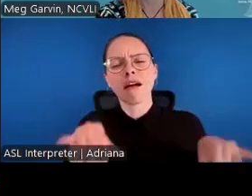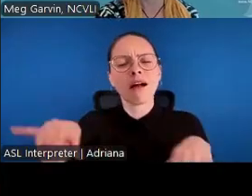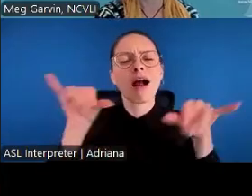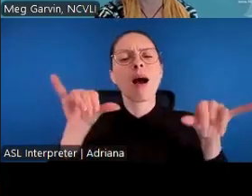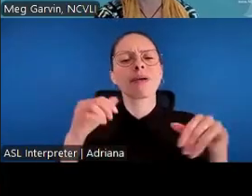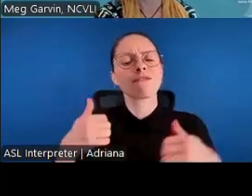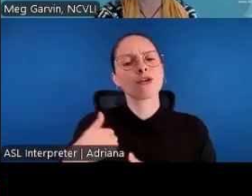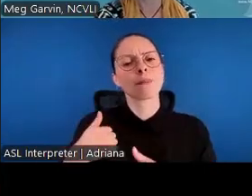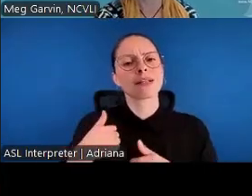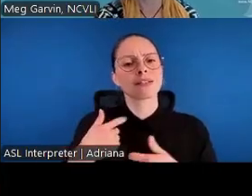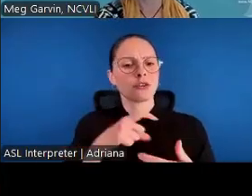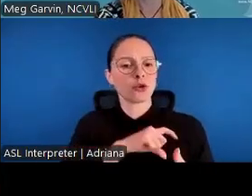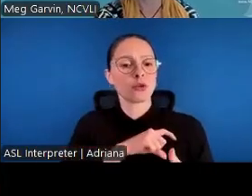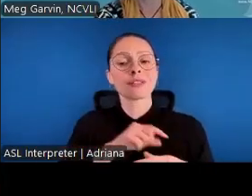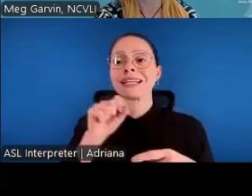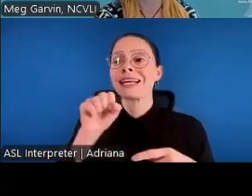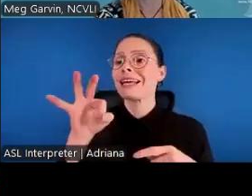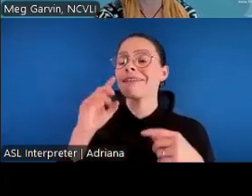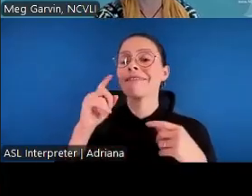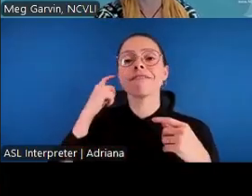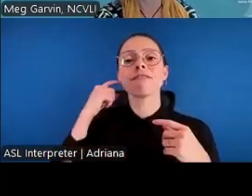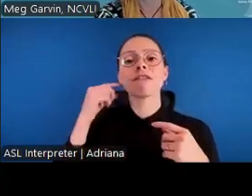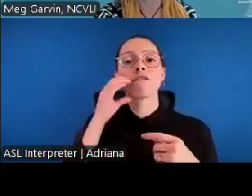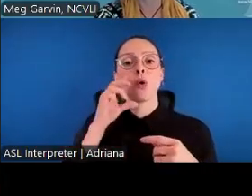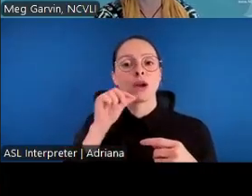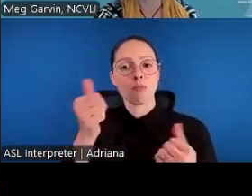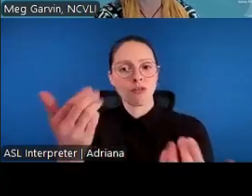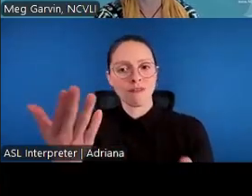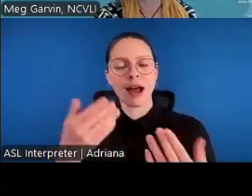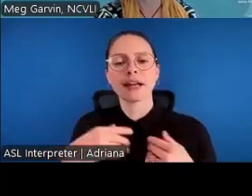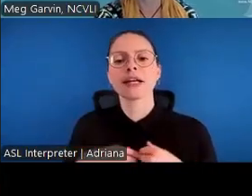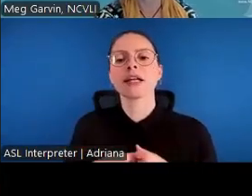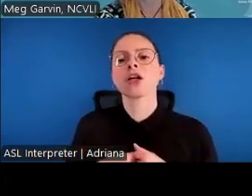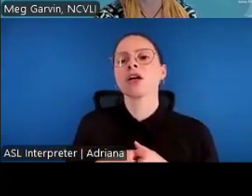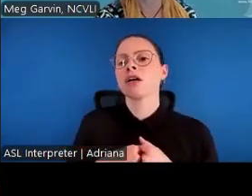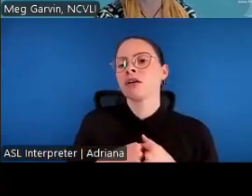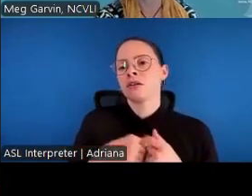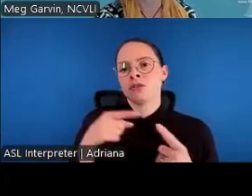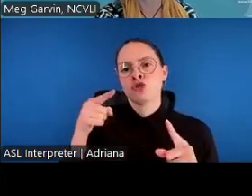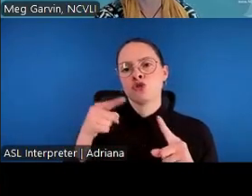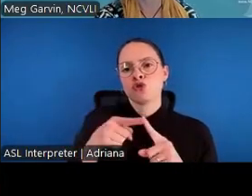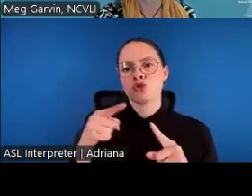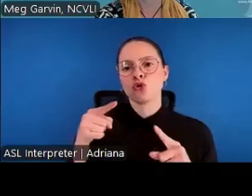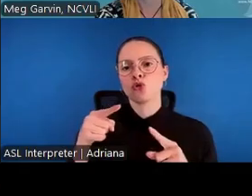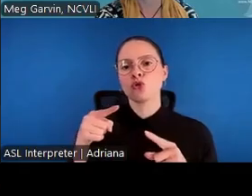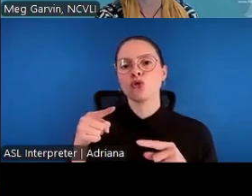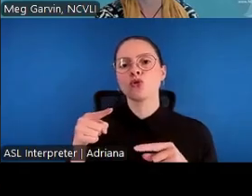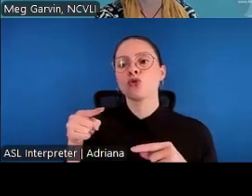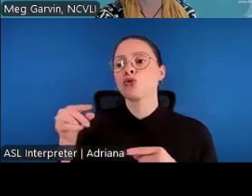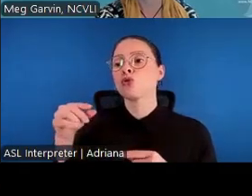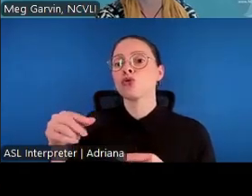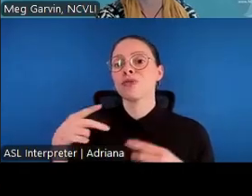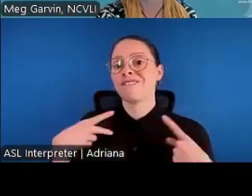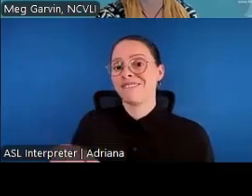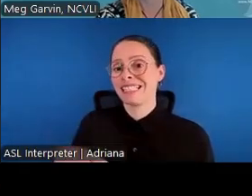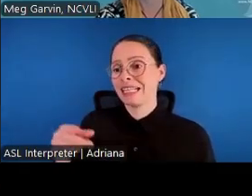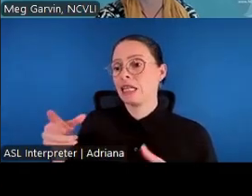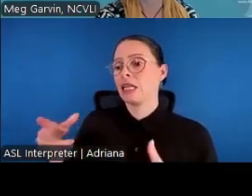a phone is not provided, to take snapshots of what is on the phone itself. They will physically take a